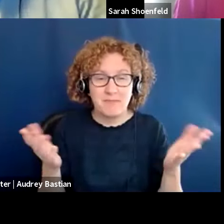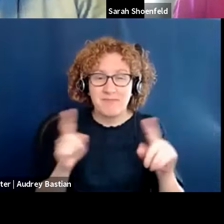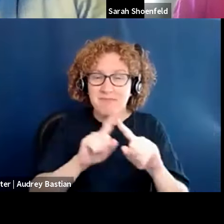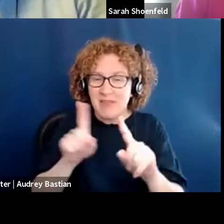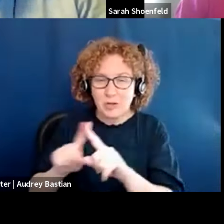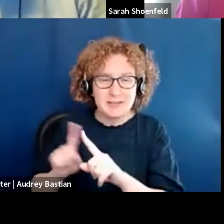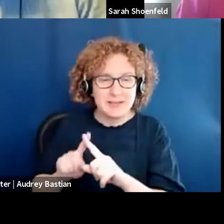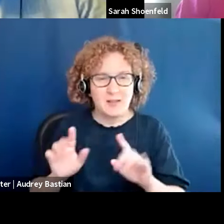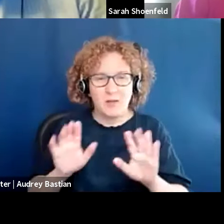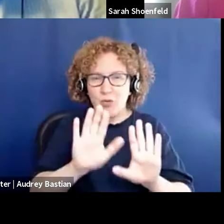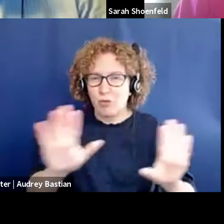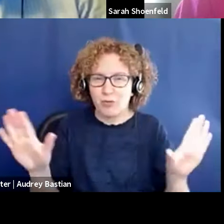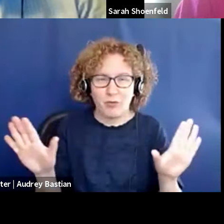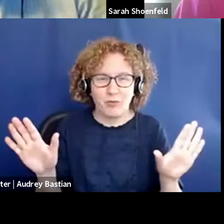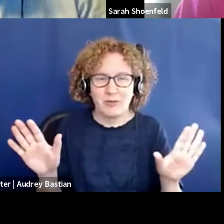in differences.